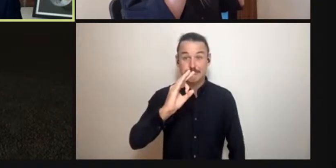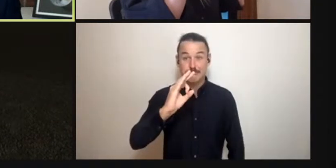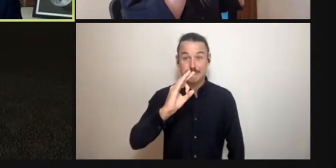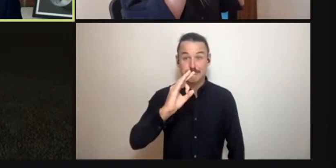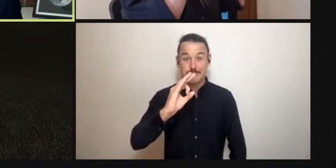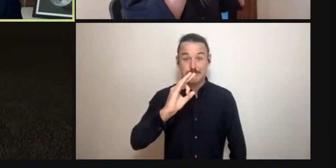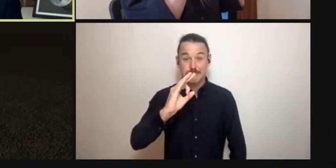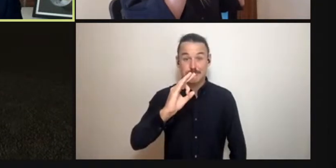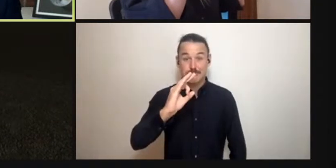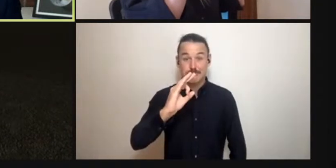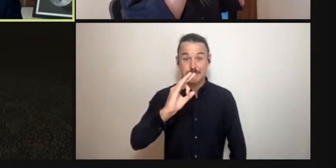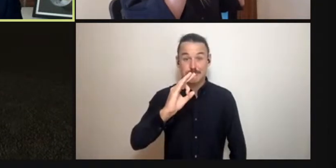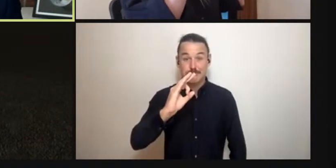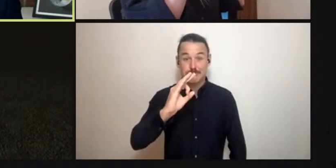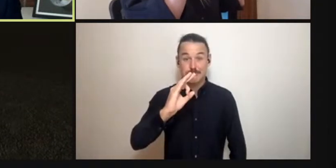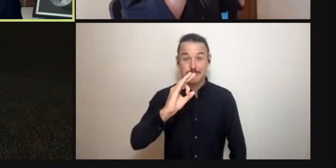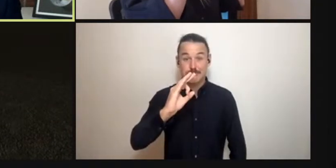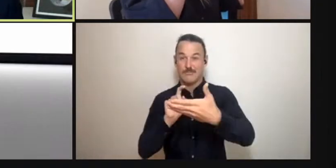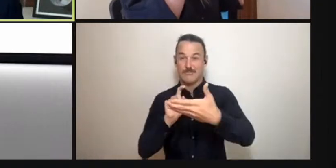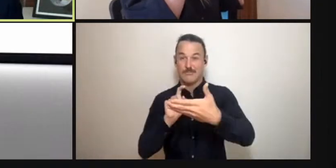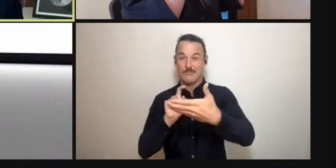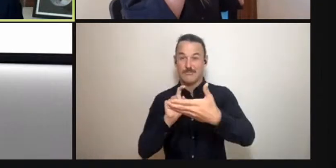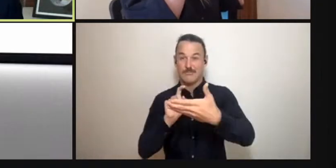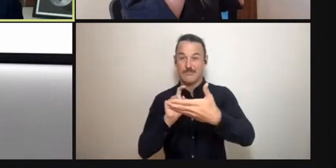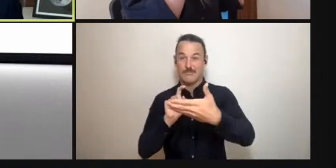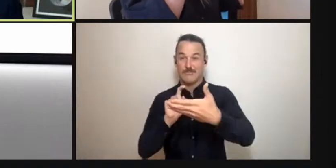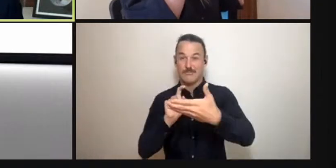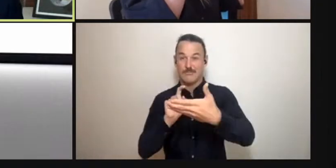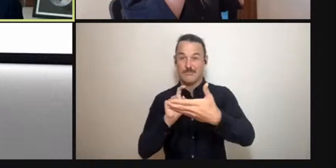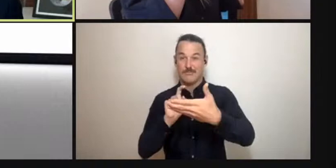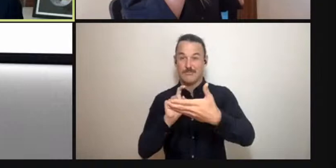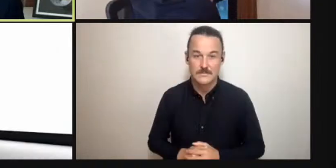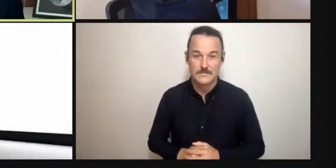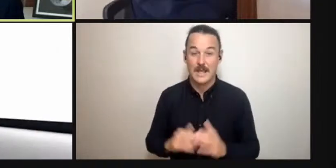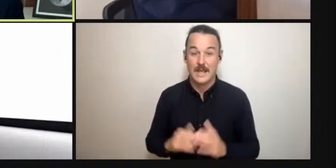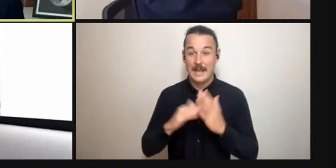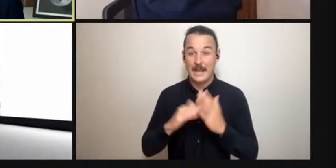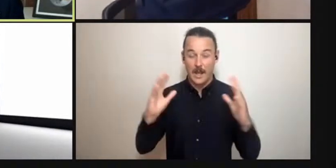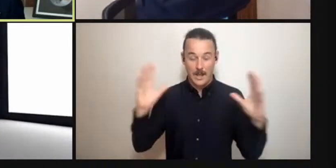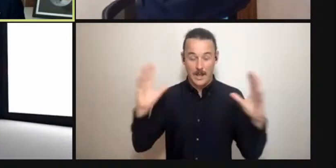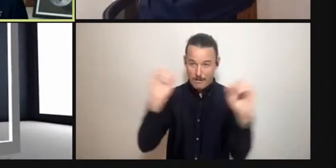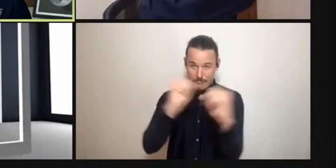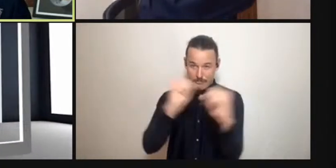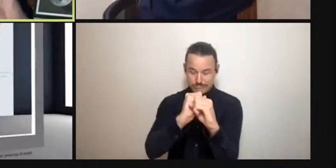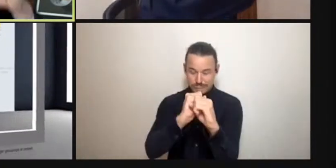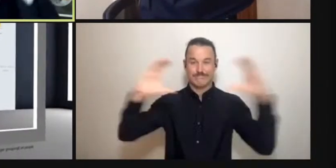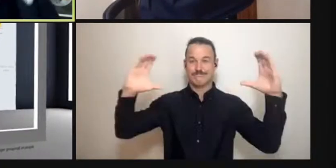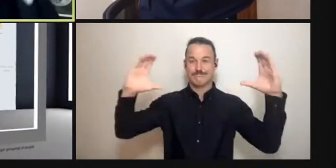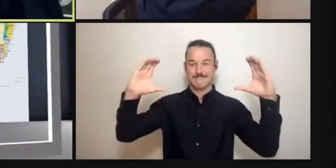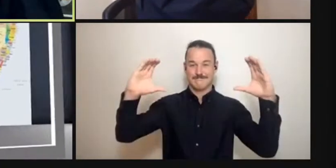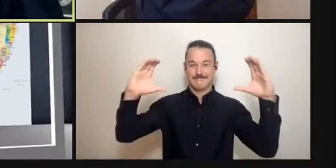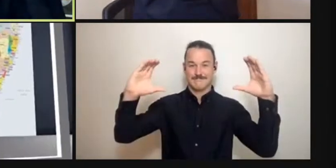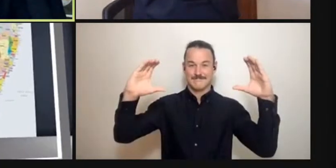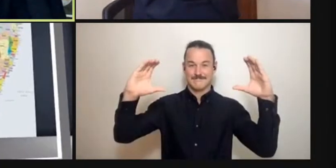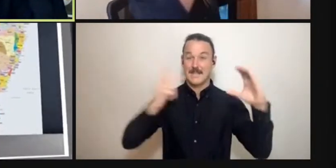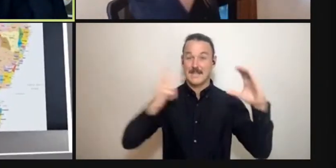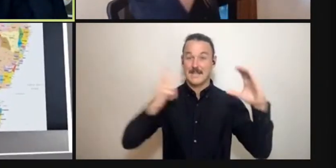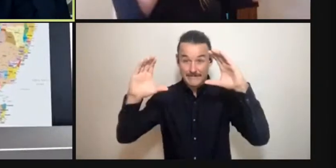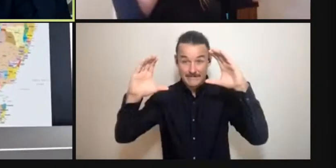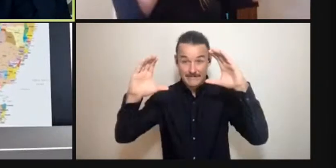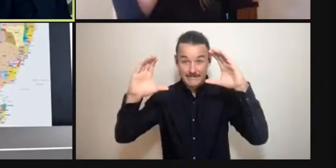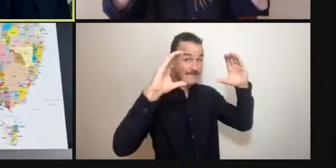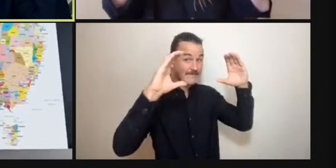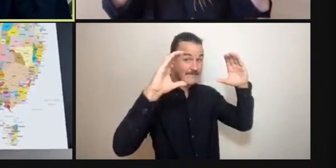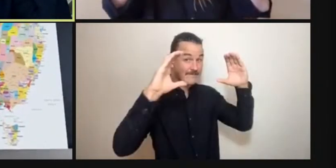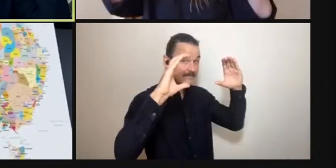be transported into a very special location. Off to the left, you see a